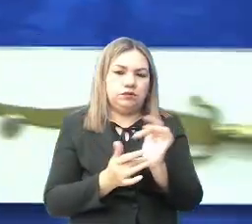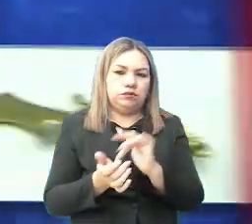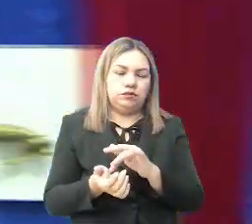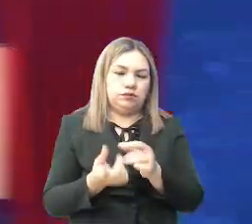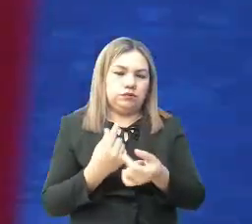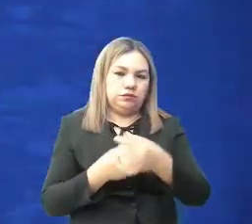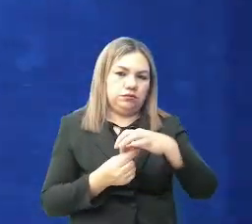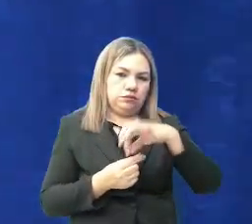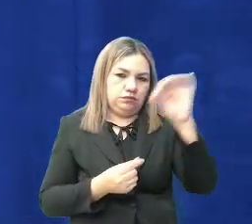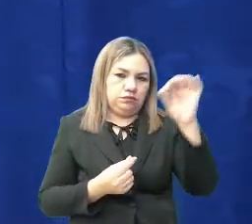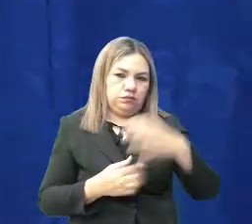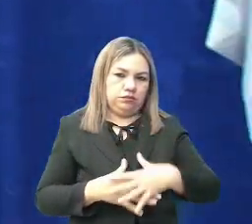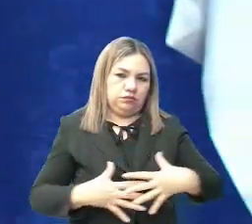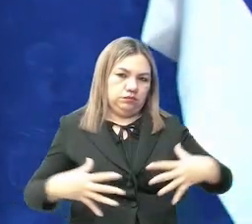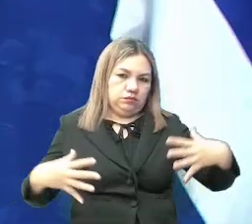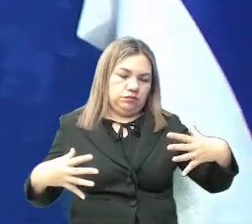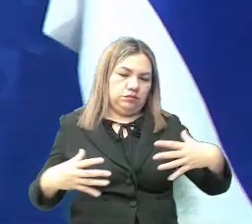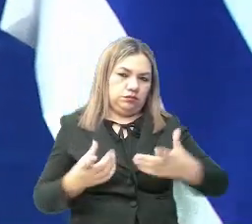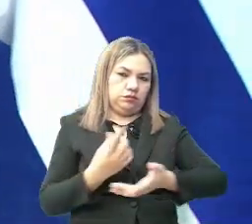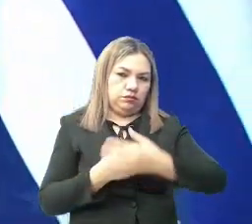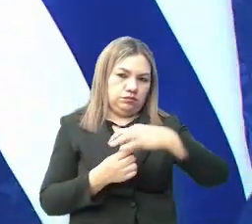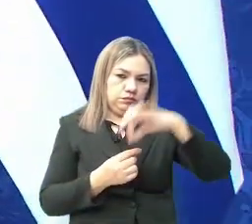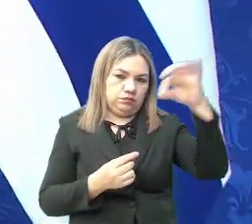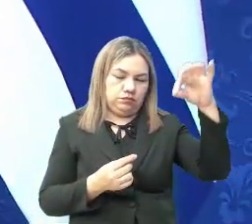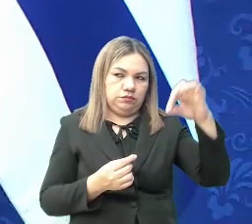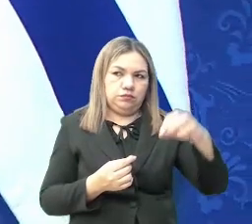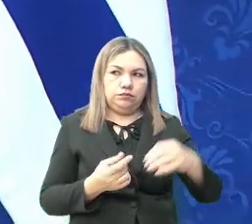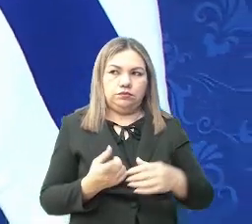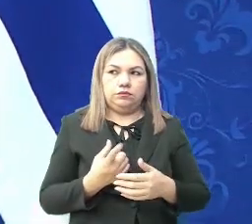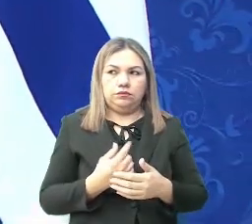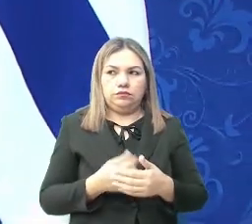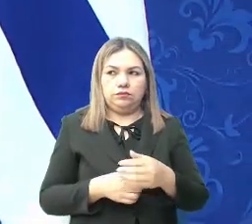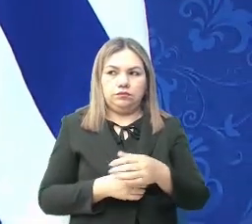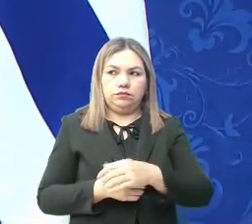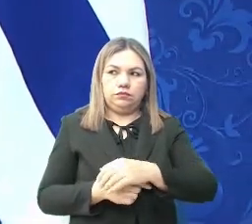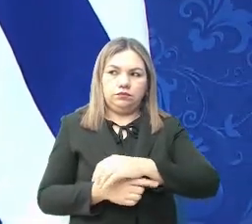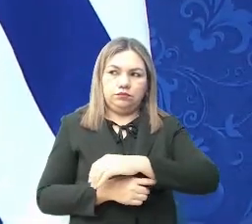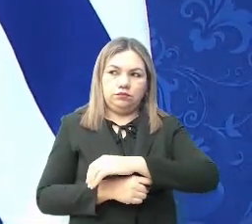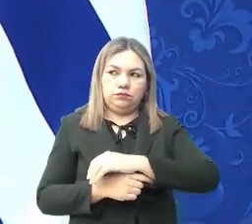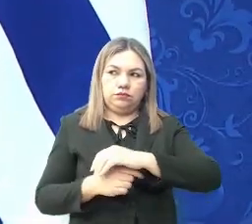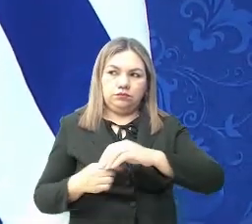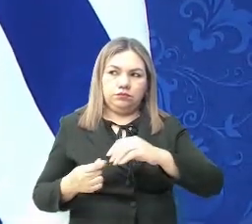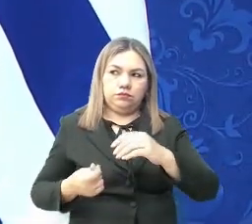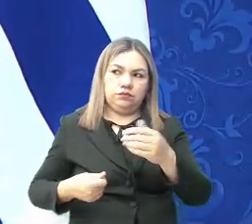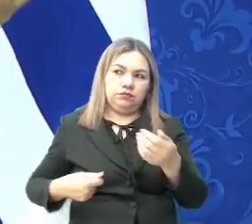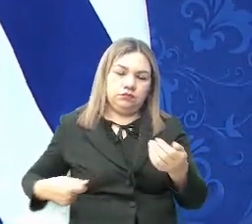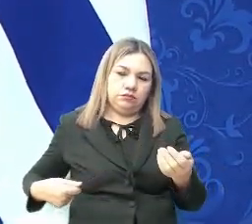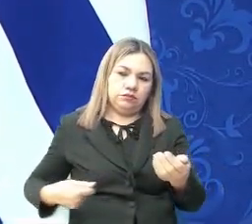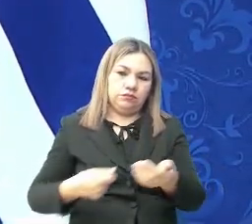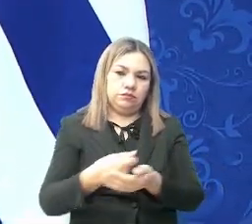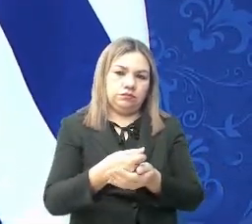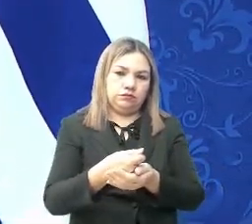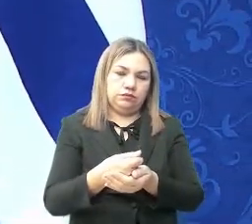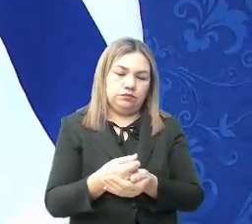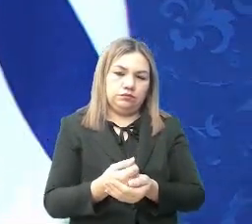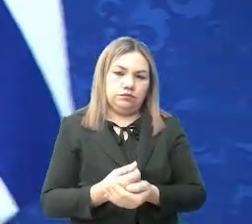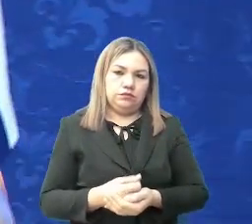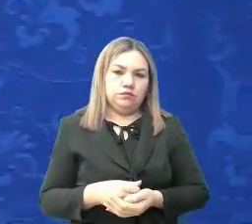of spiritual fat. Ahab entered and removed, it says that he had the